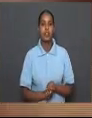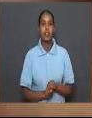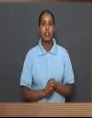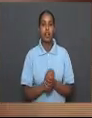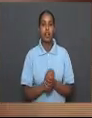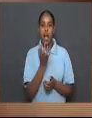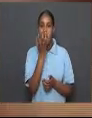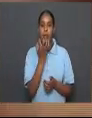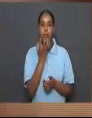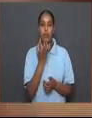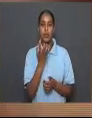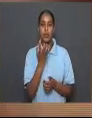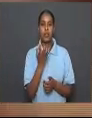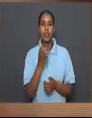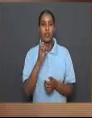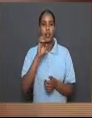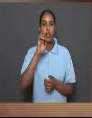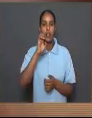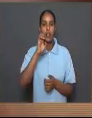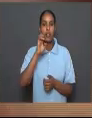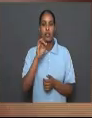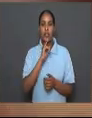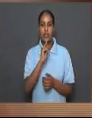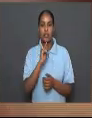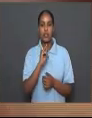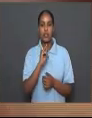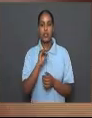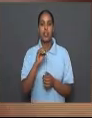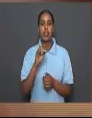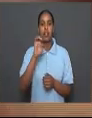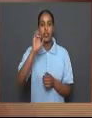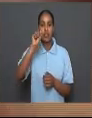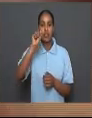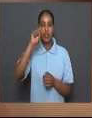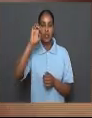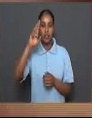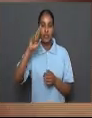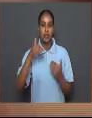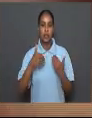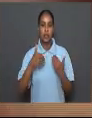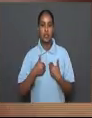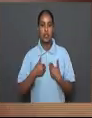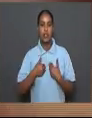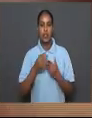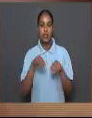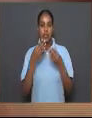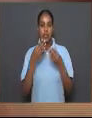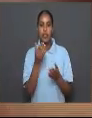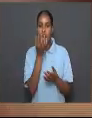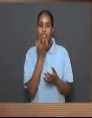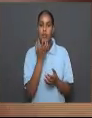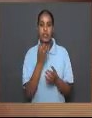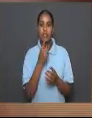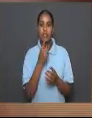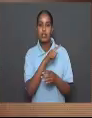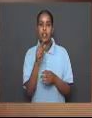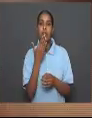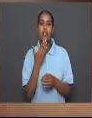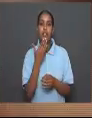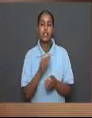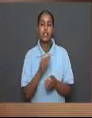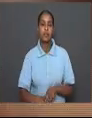Ethyl isovalerate is the ester present that gives apples their flavor.